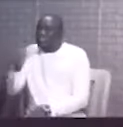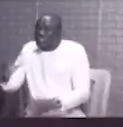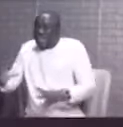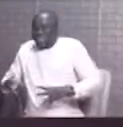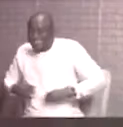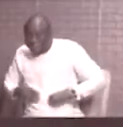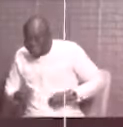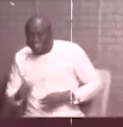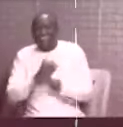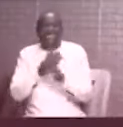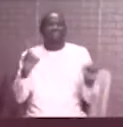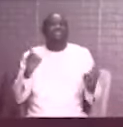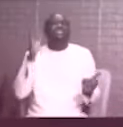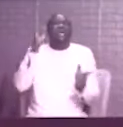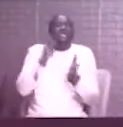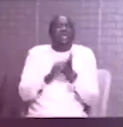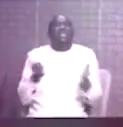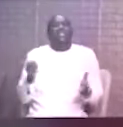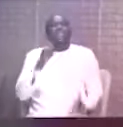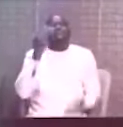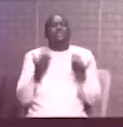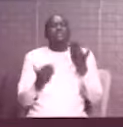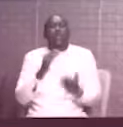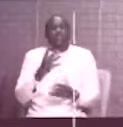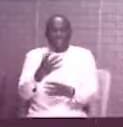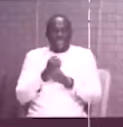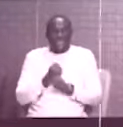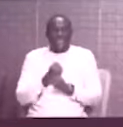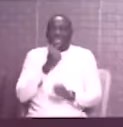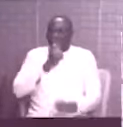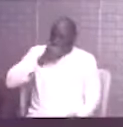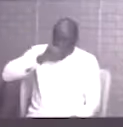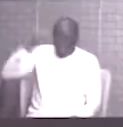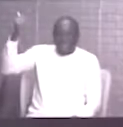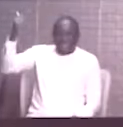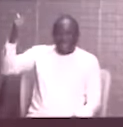not accepting deliverance that they might obtain.